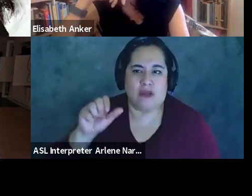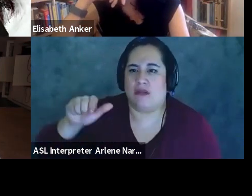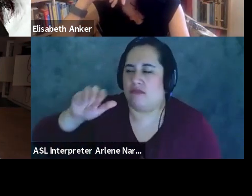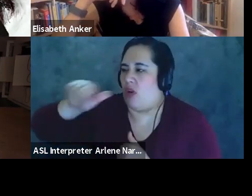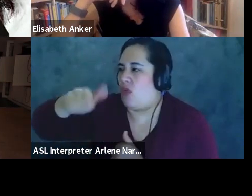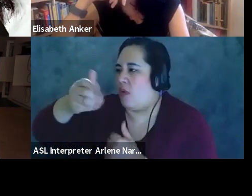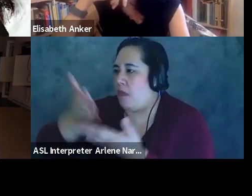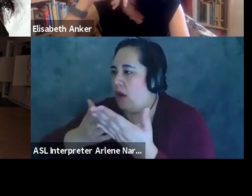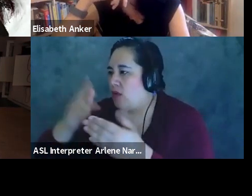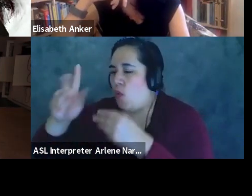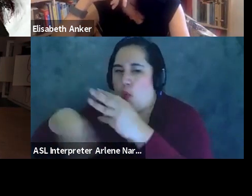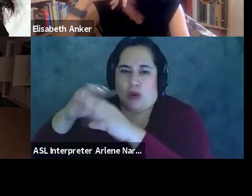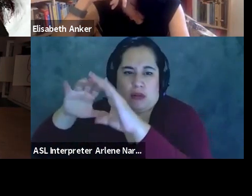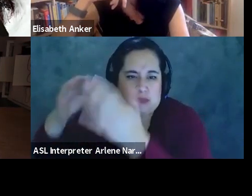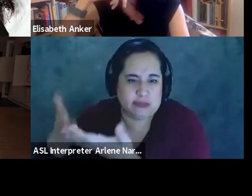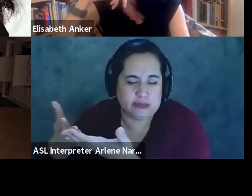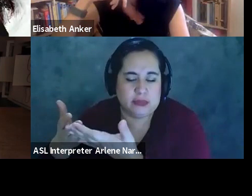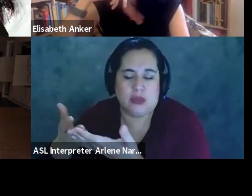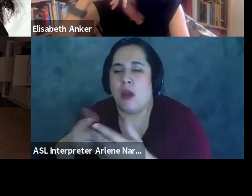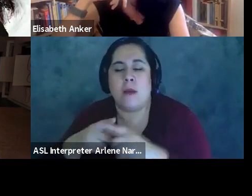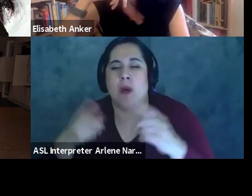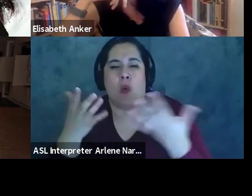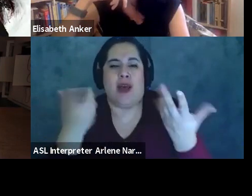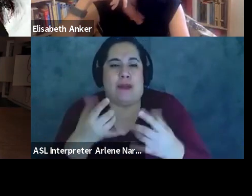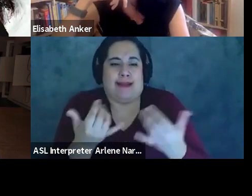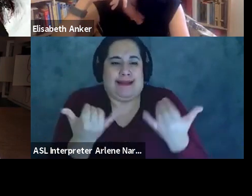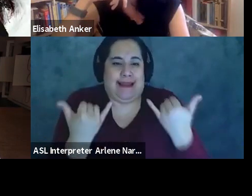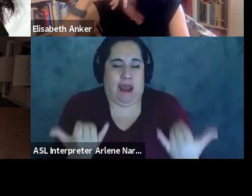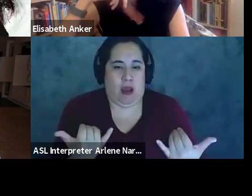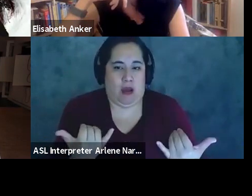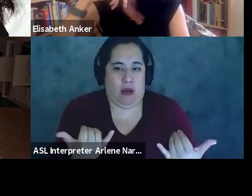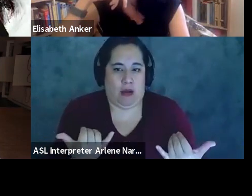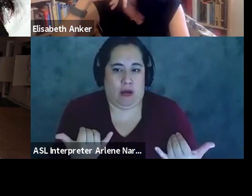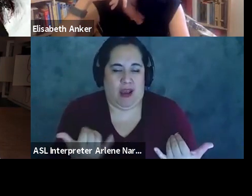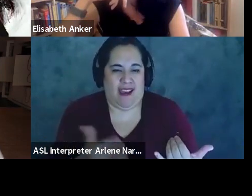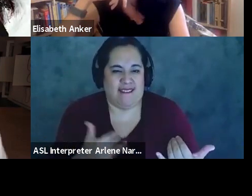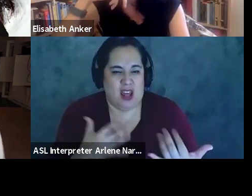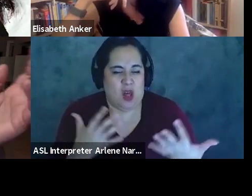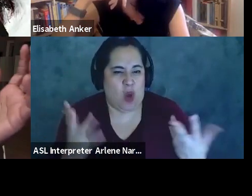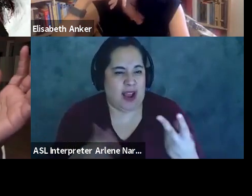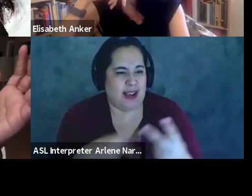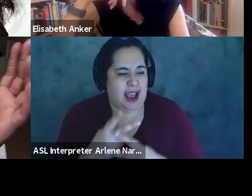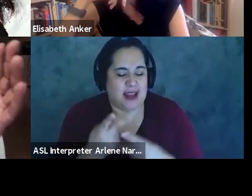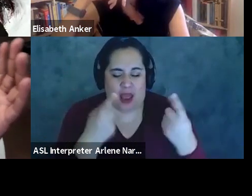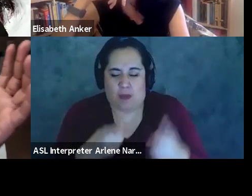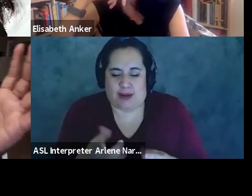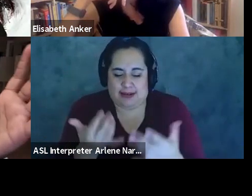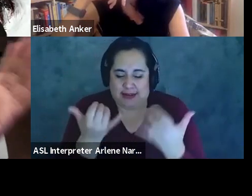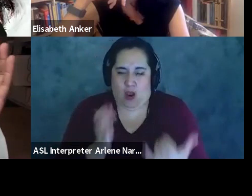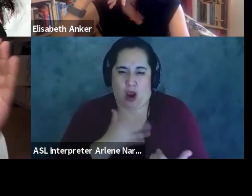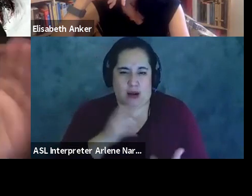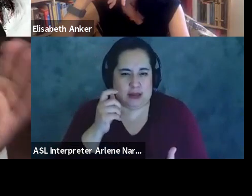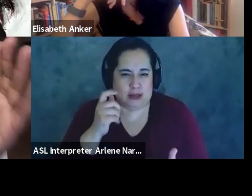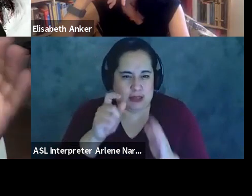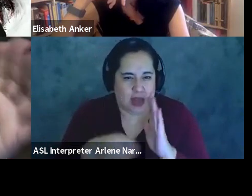world, is the kind of metaphysics of our times,